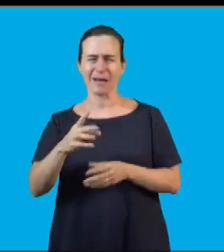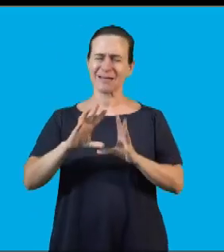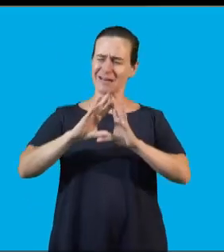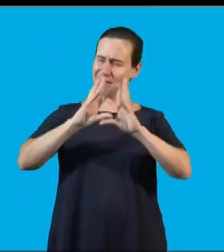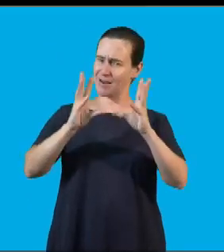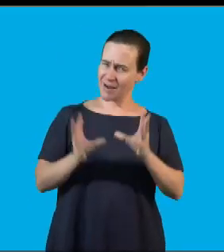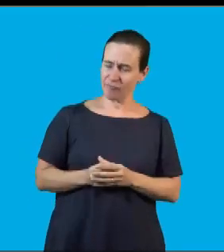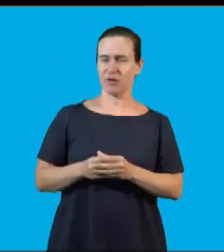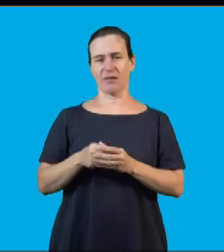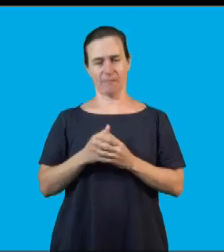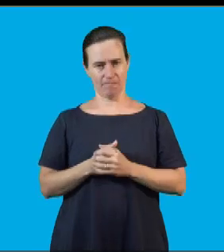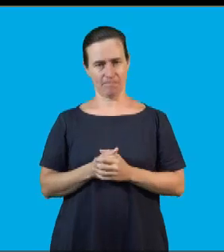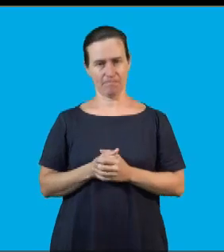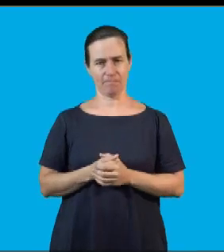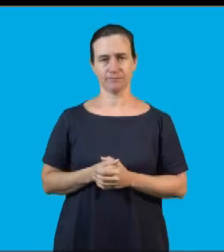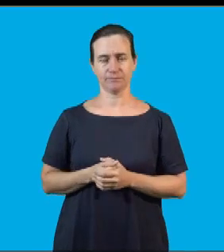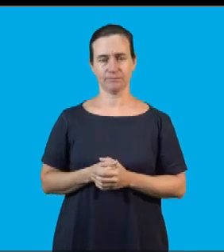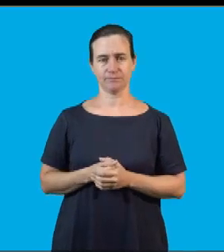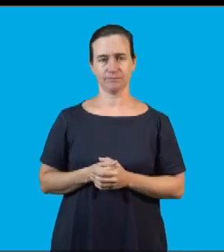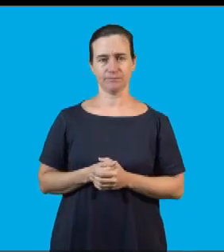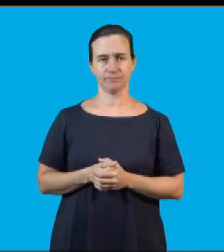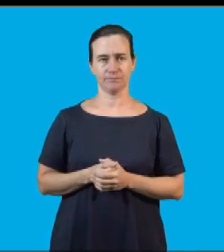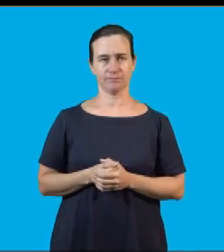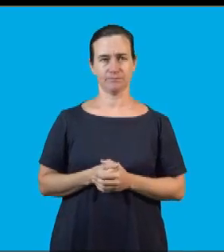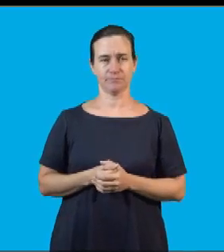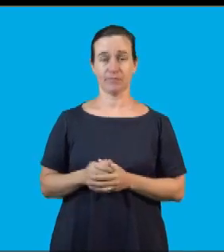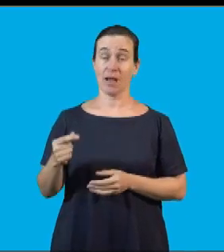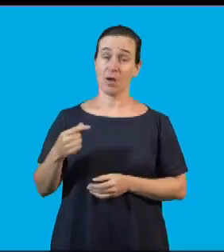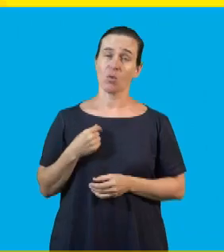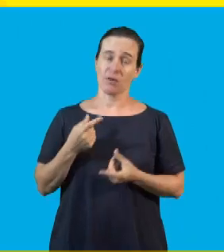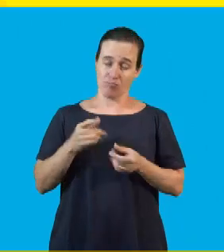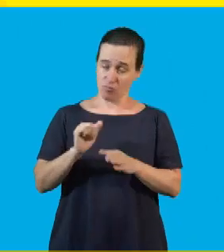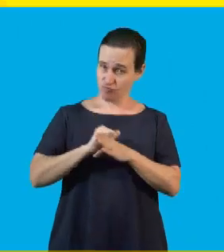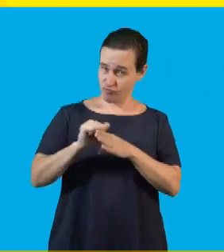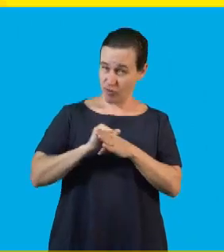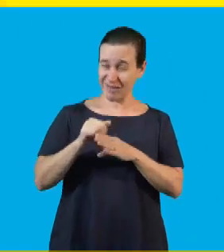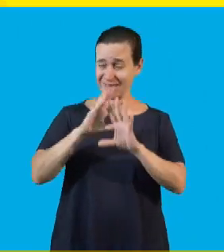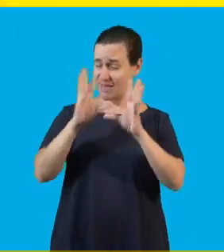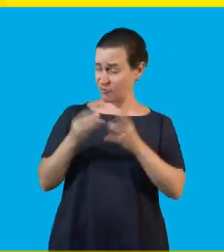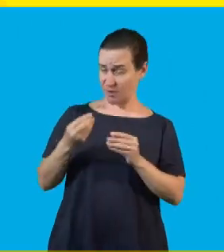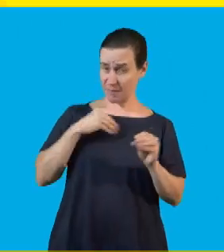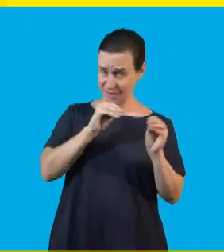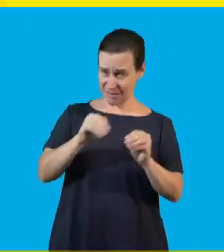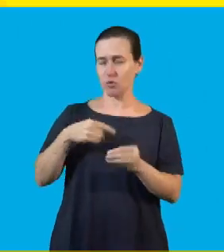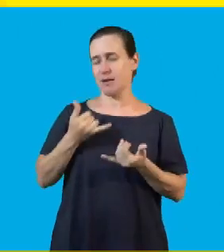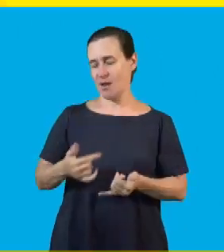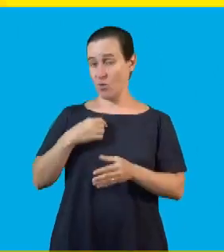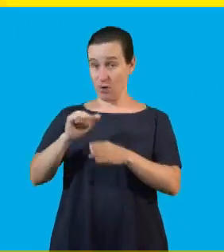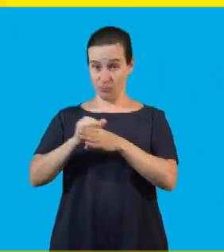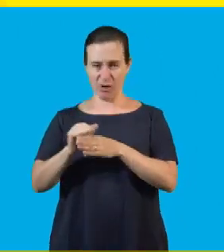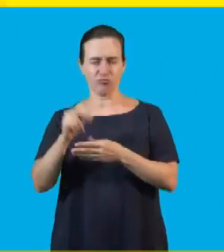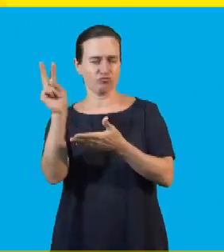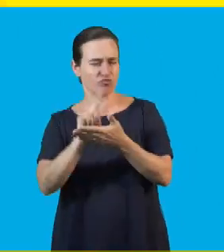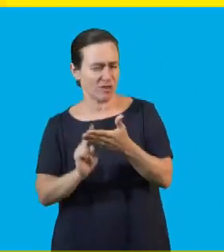covers both sides. Now we're going to do an activity to practice all the things that we learned today.